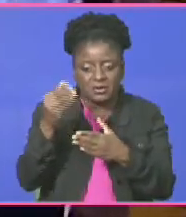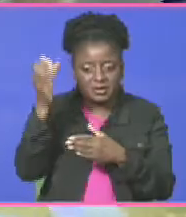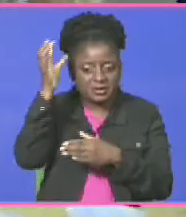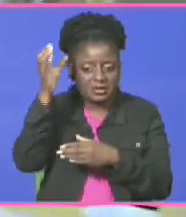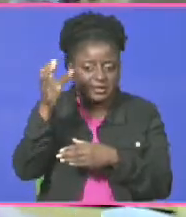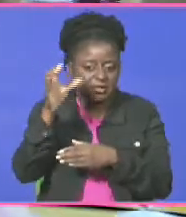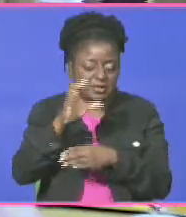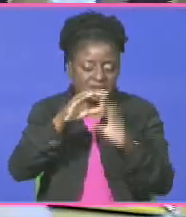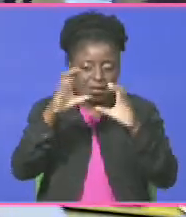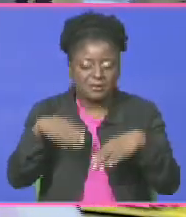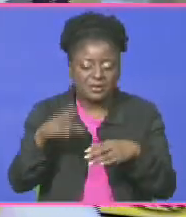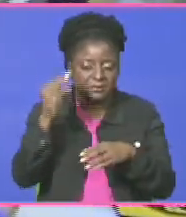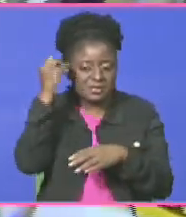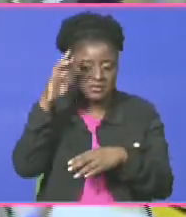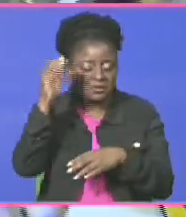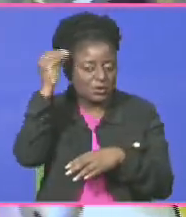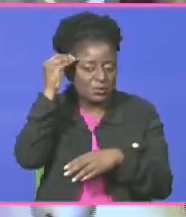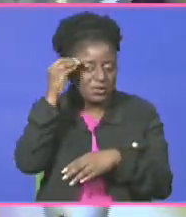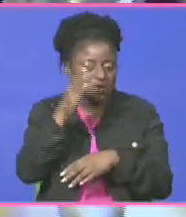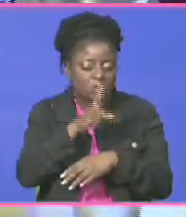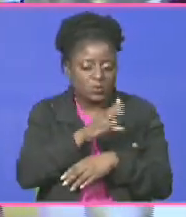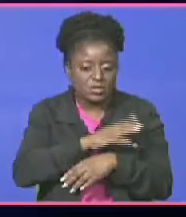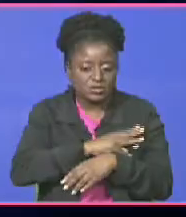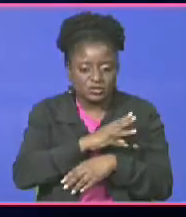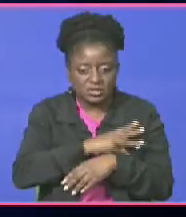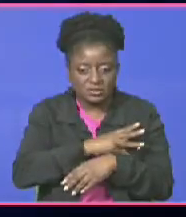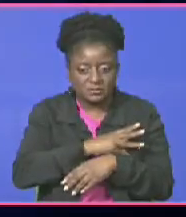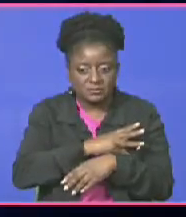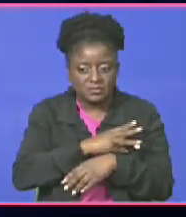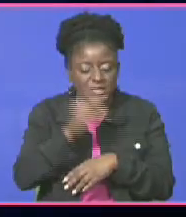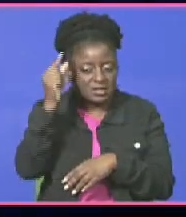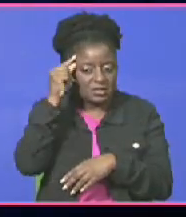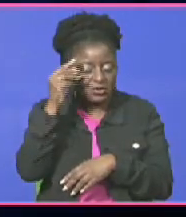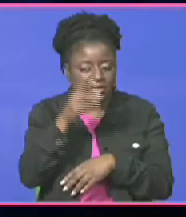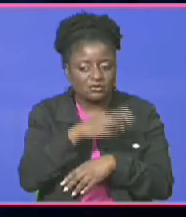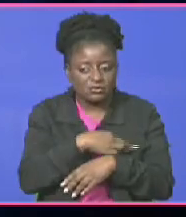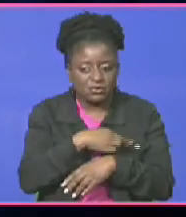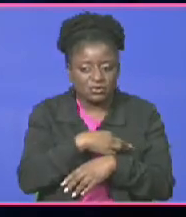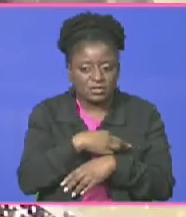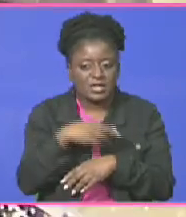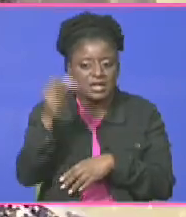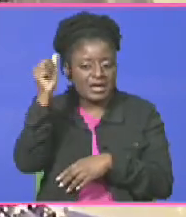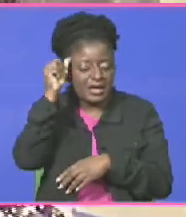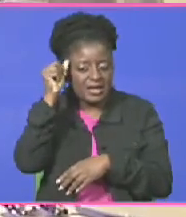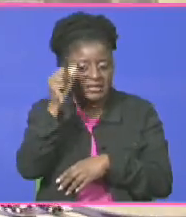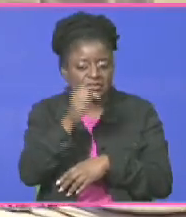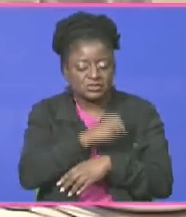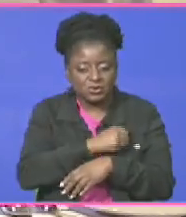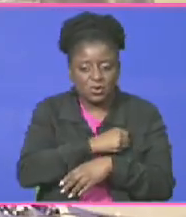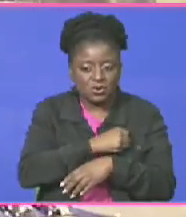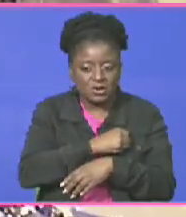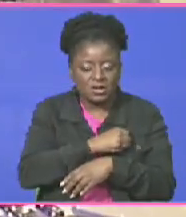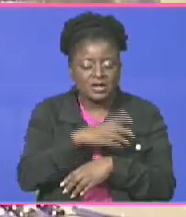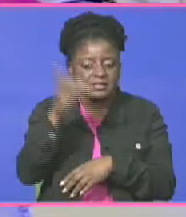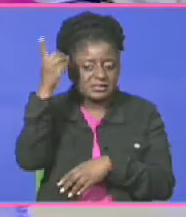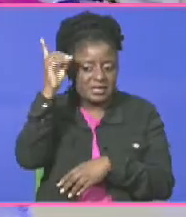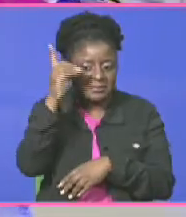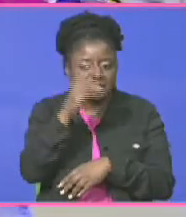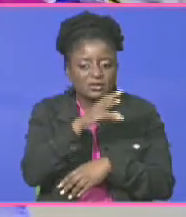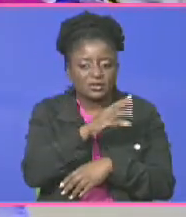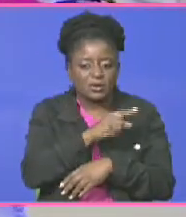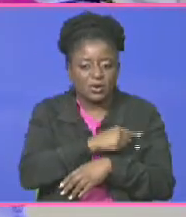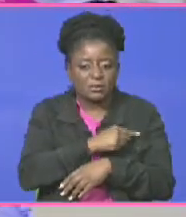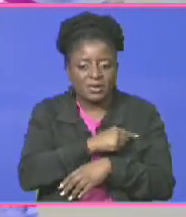Obi Wilchcombe, Long Island's candidate Glendon Rowe, former Senator Alex Storr, former MP Damian Gomez, and